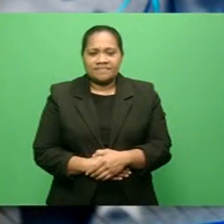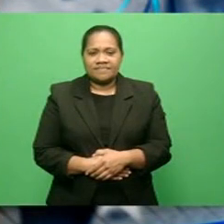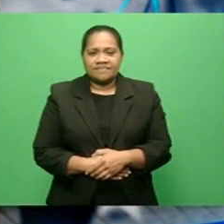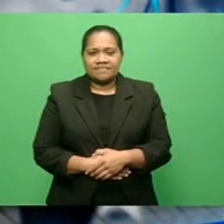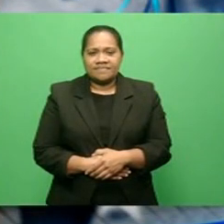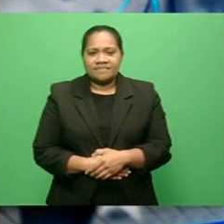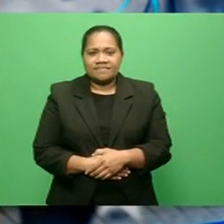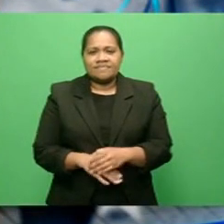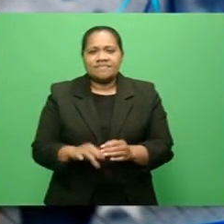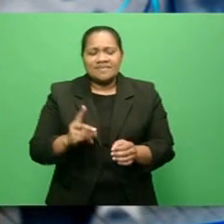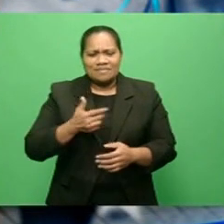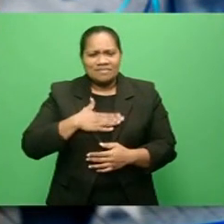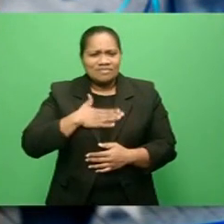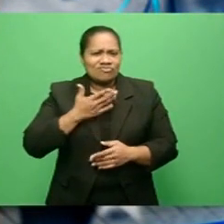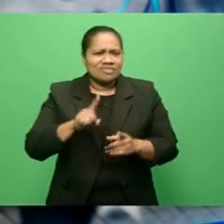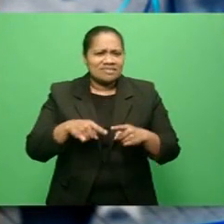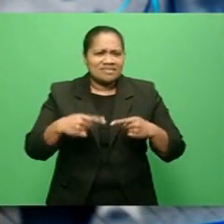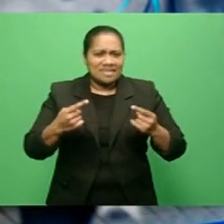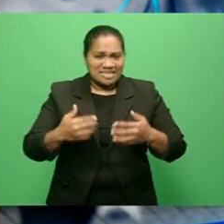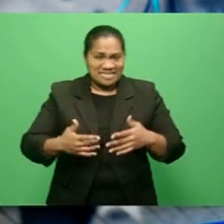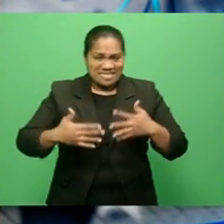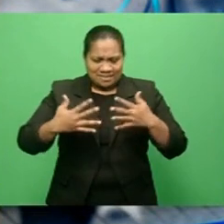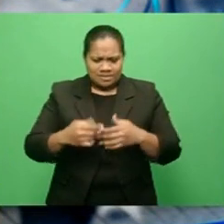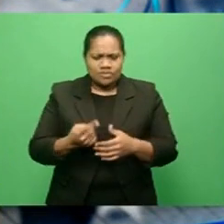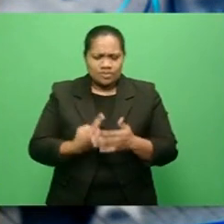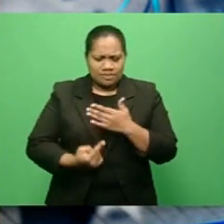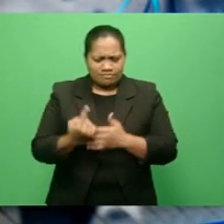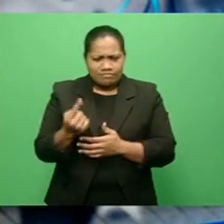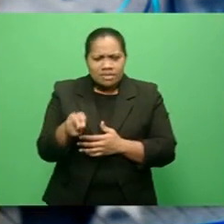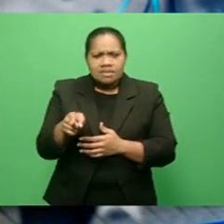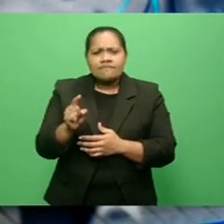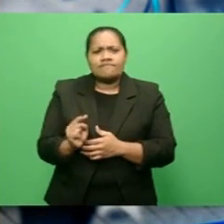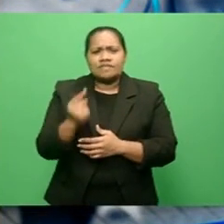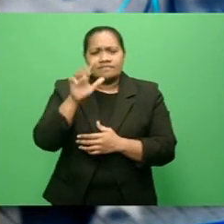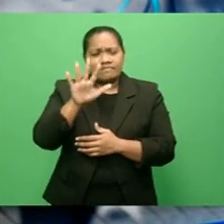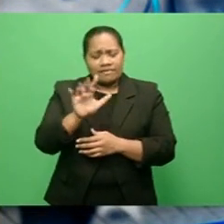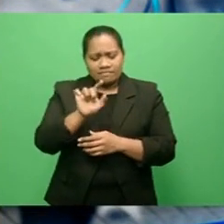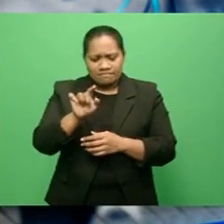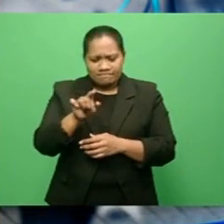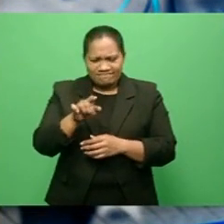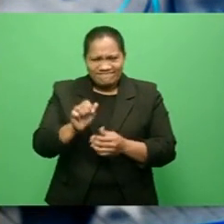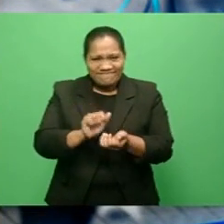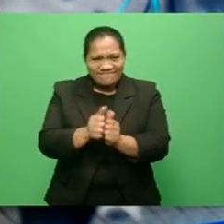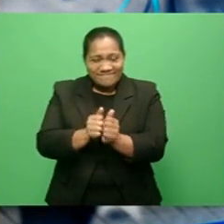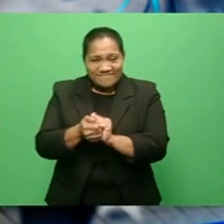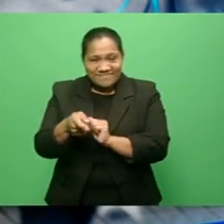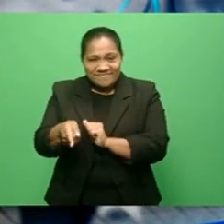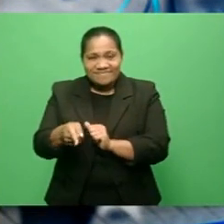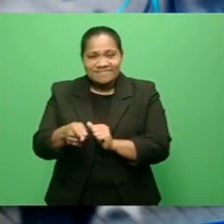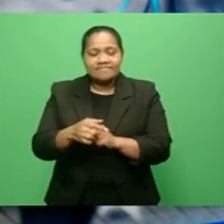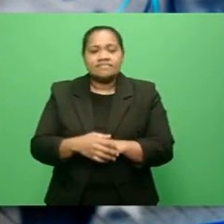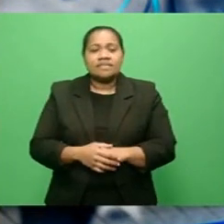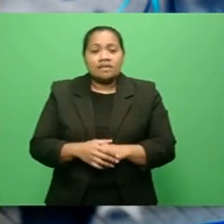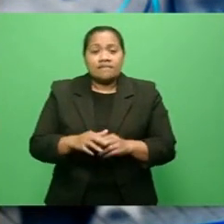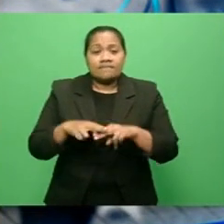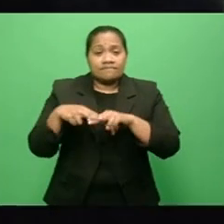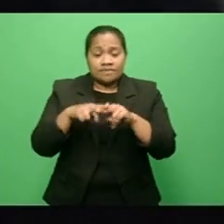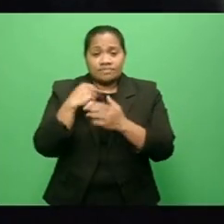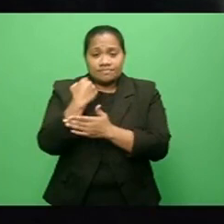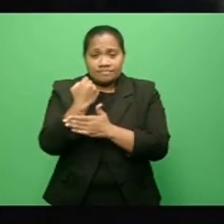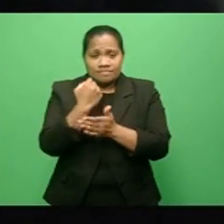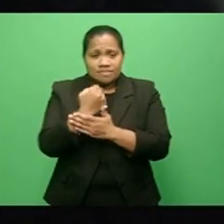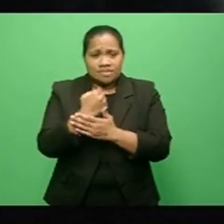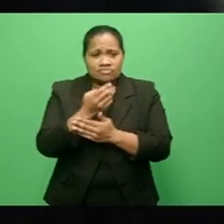Some interesting statistics have come out of the first 5 rounds of Skipper Cup competition. Fiji Rugby Union Chief Executive